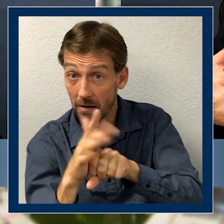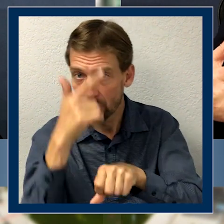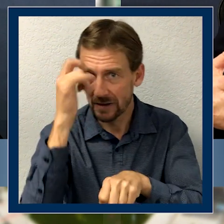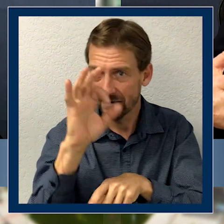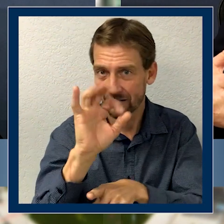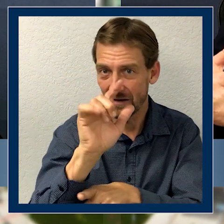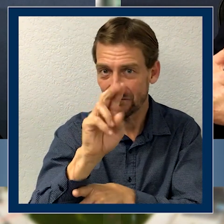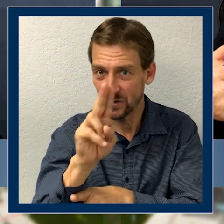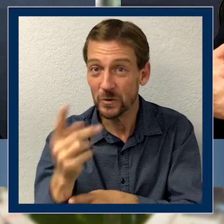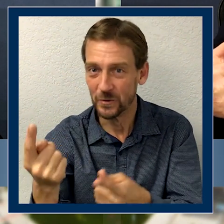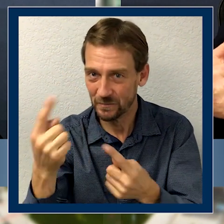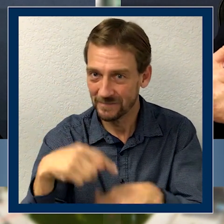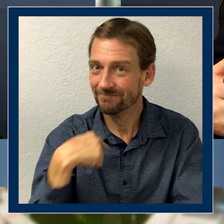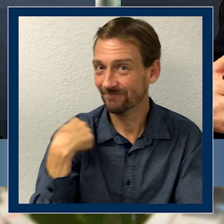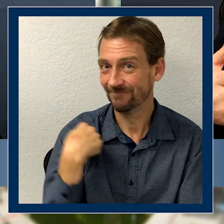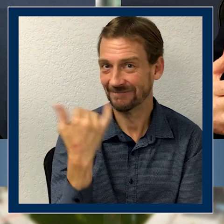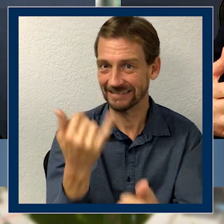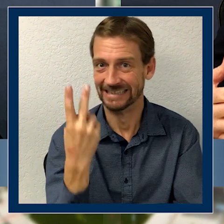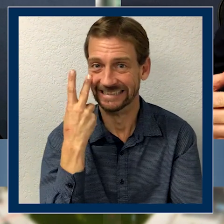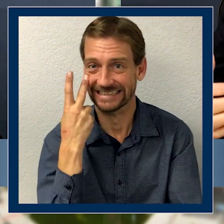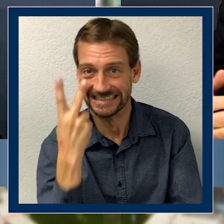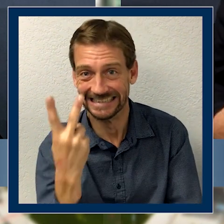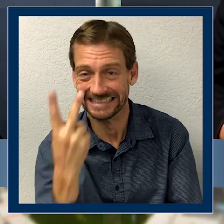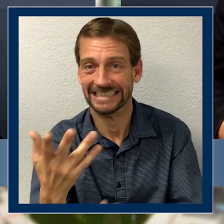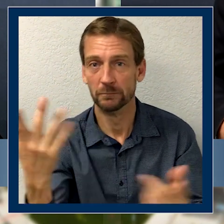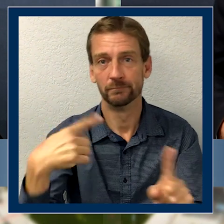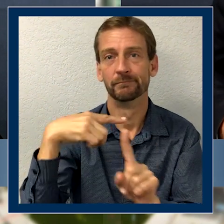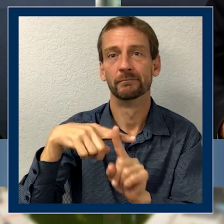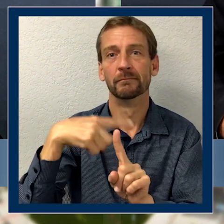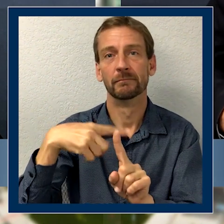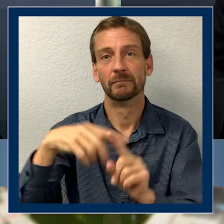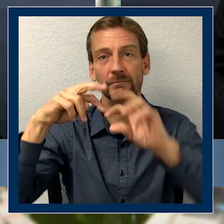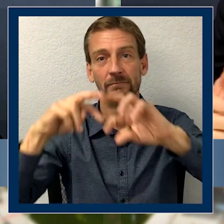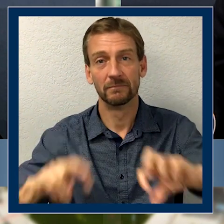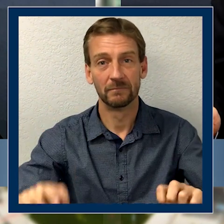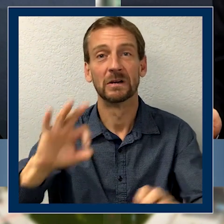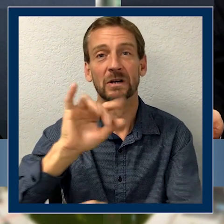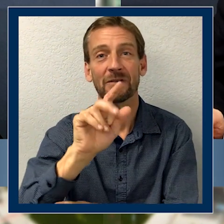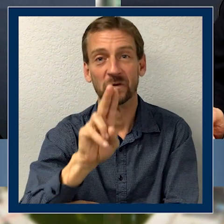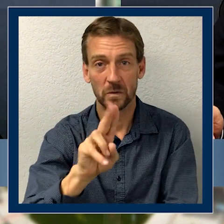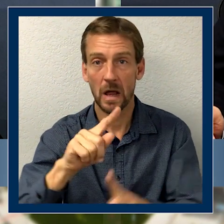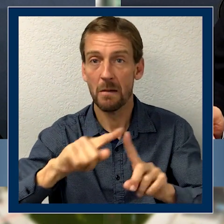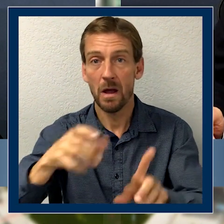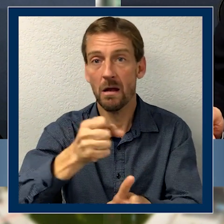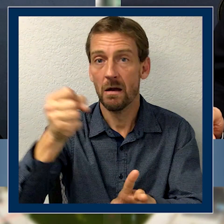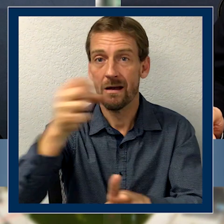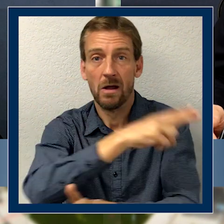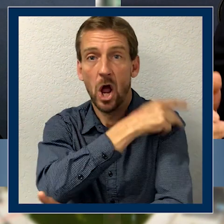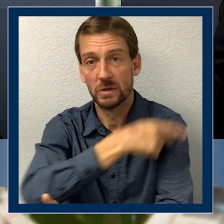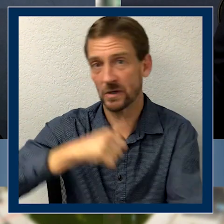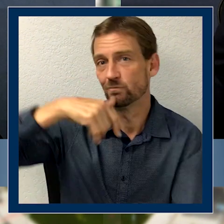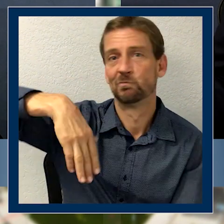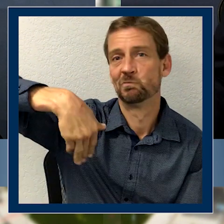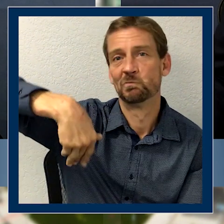upon us. We've actually now started reporting actual diagnosed flu cases. None of them, I believe, have been hospitalized yet.